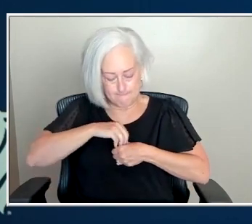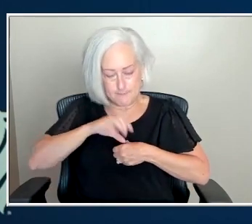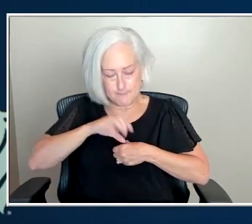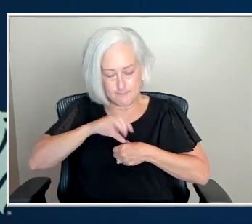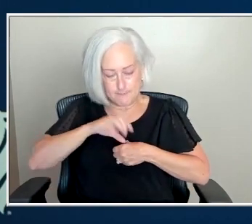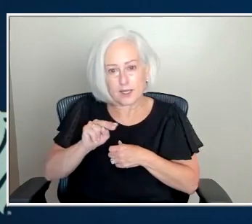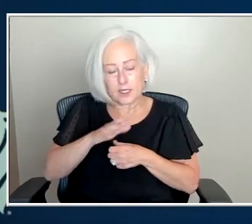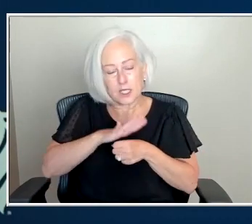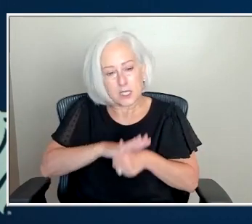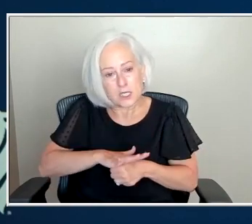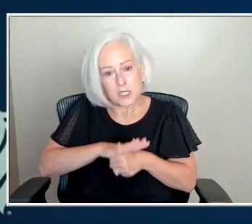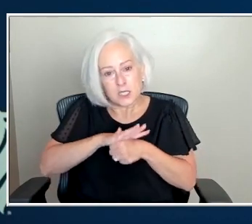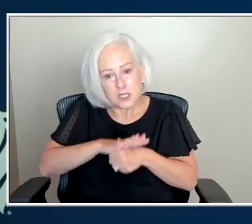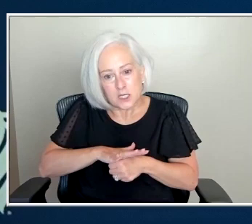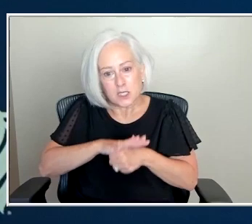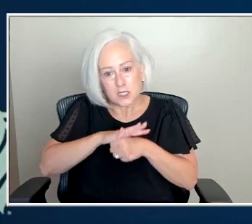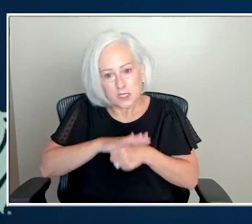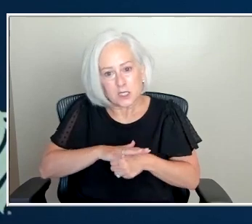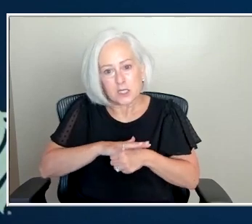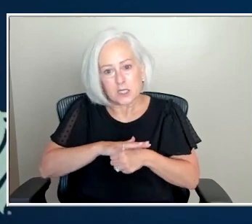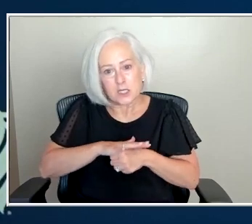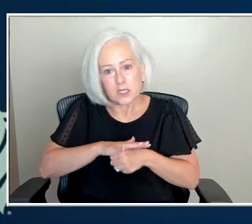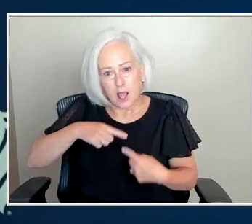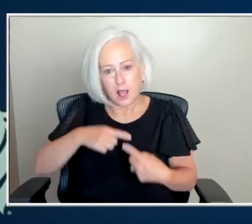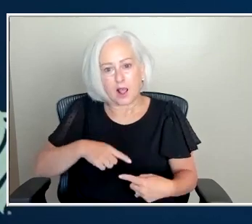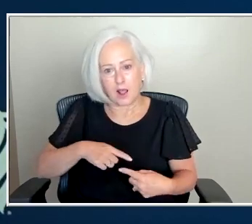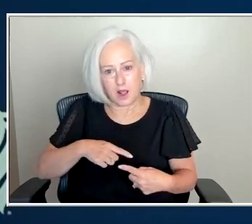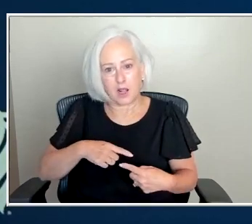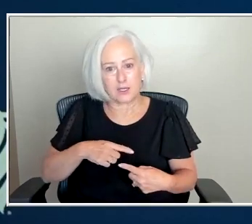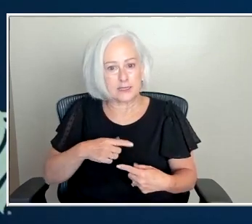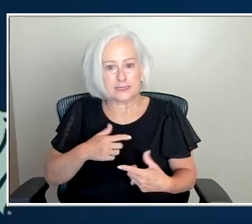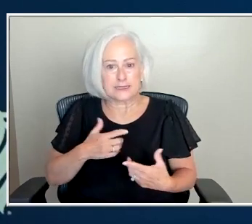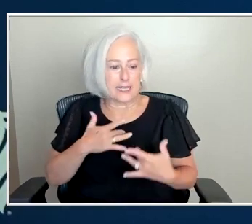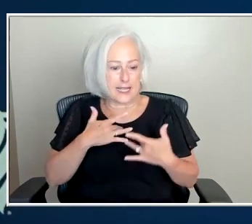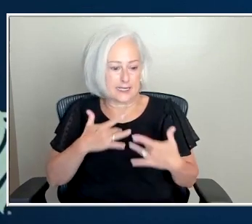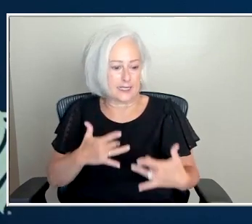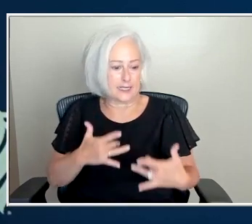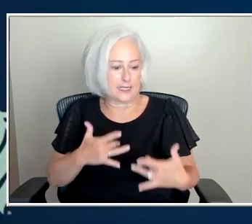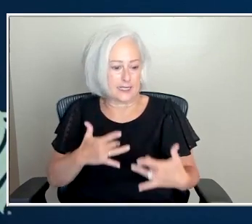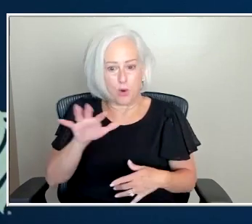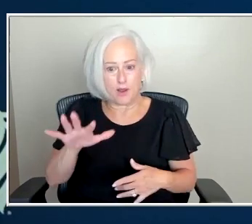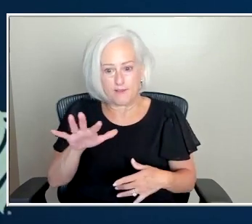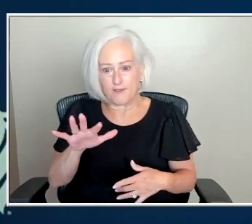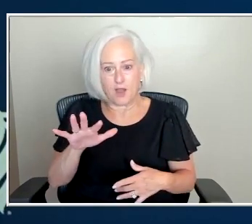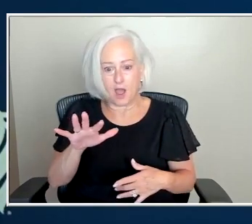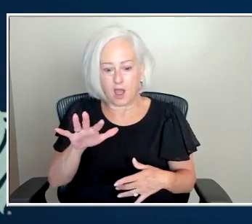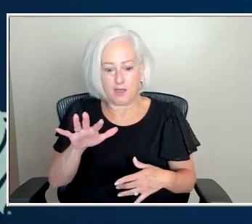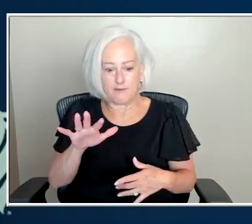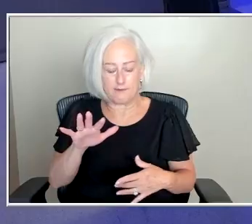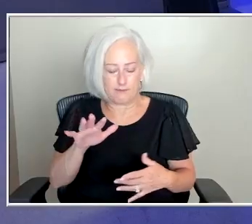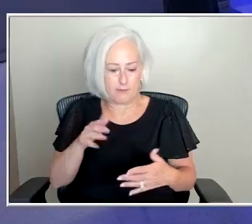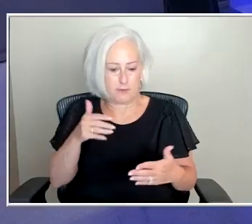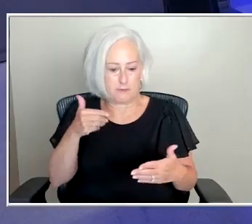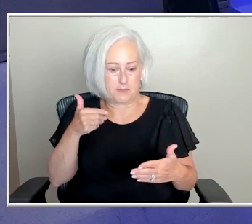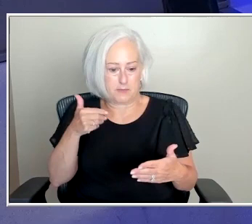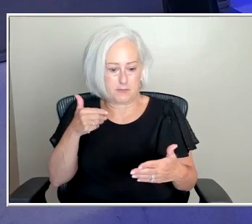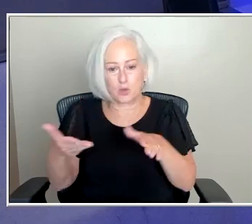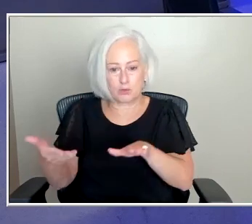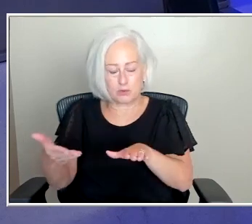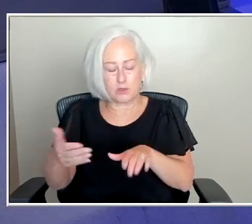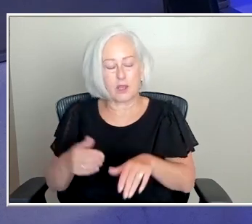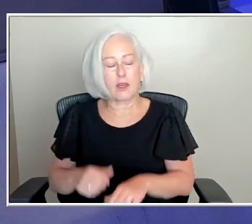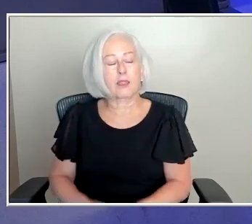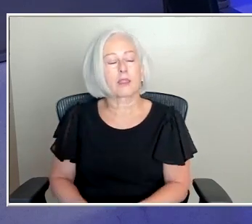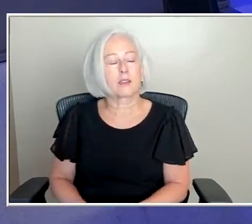below that, or even at that level, it's generally not thought to be compatible with life. I mean, it's a very dangerous situation. So tell us about